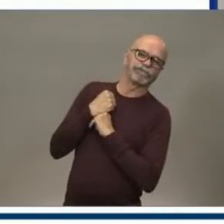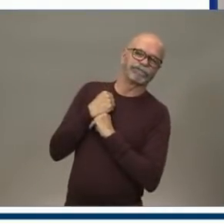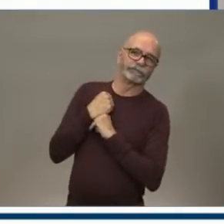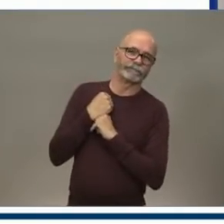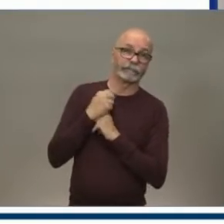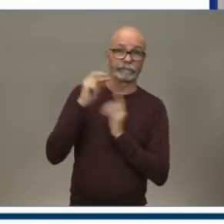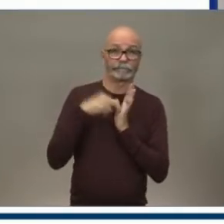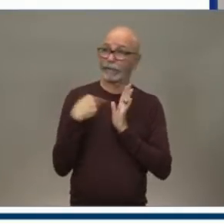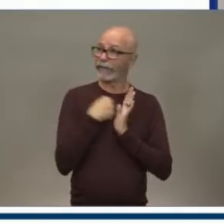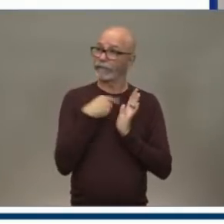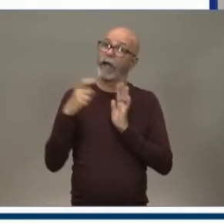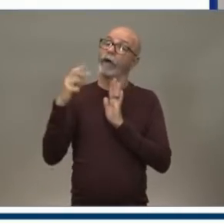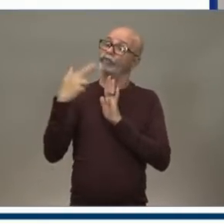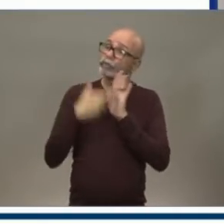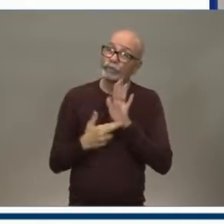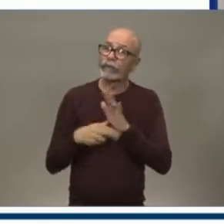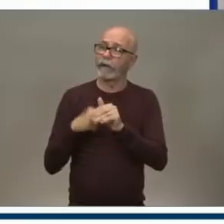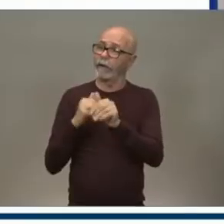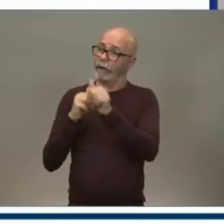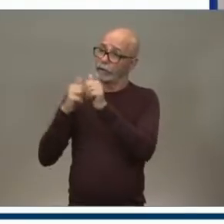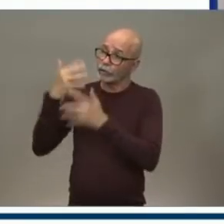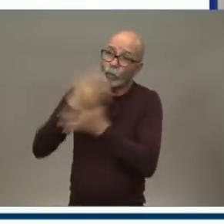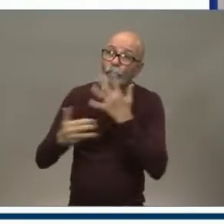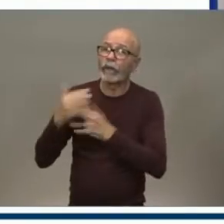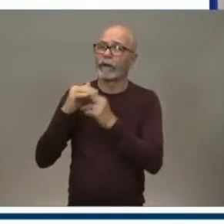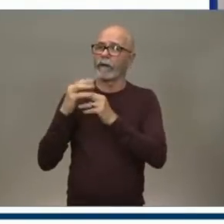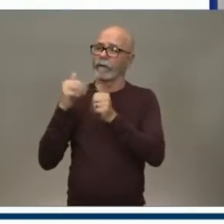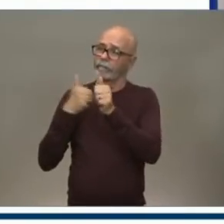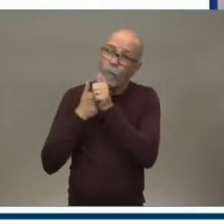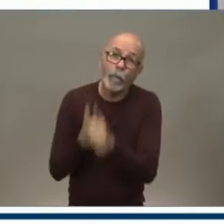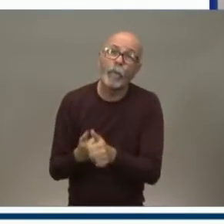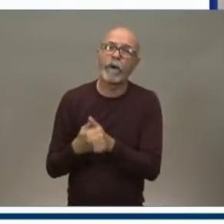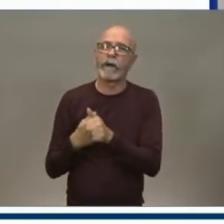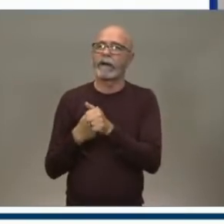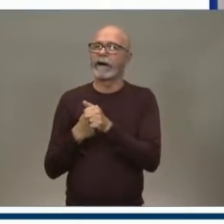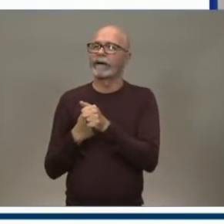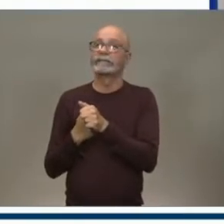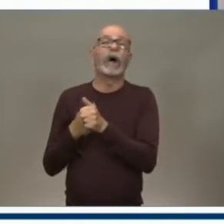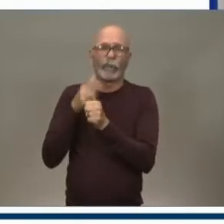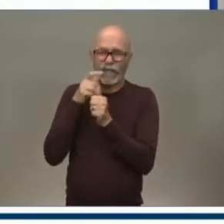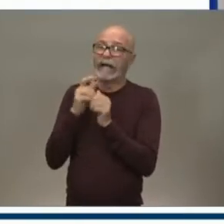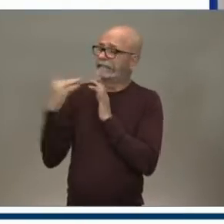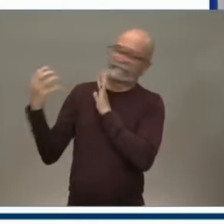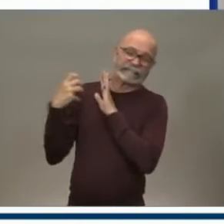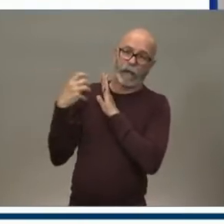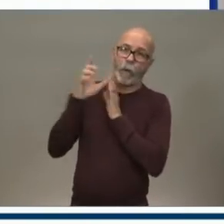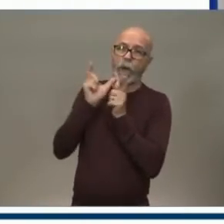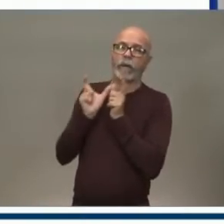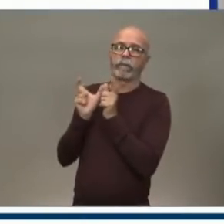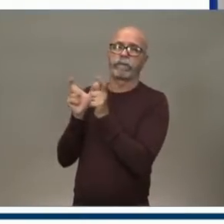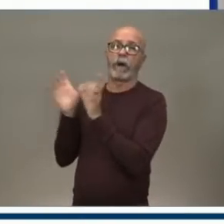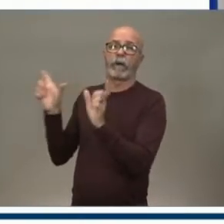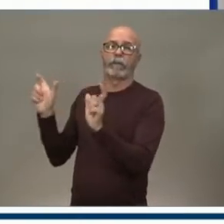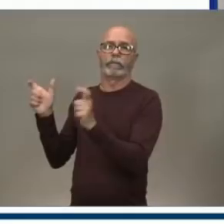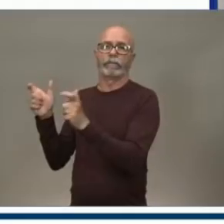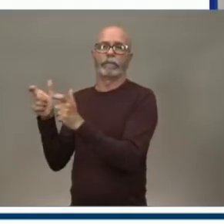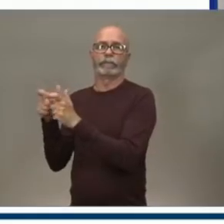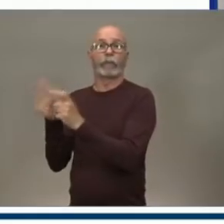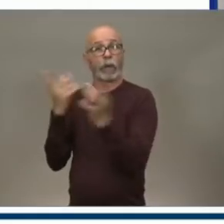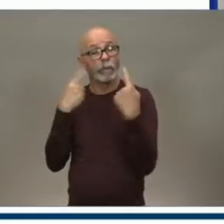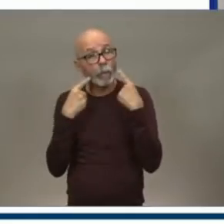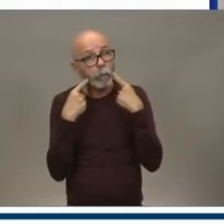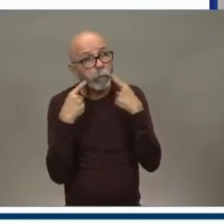circles small, we can reduce the spread of COVID. But if we ignore the protocols, COVID will find a way